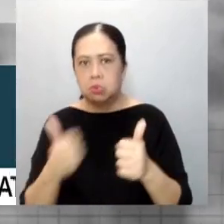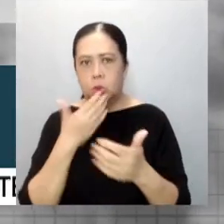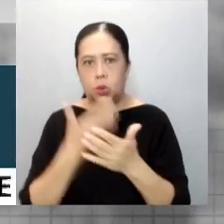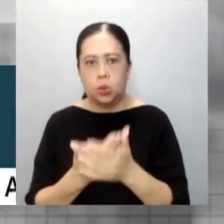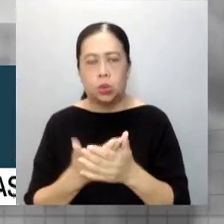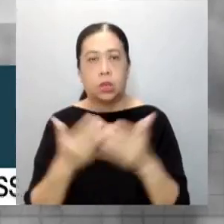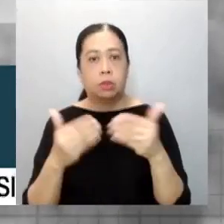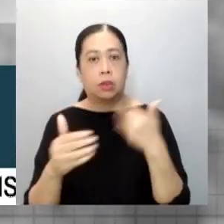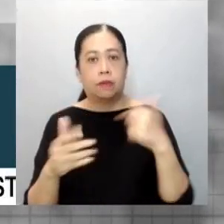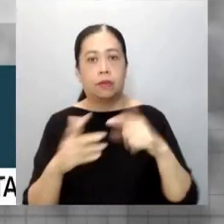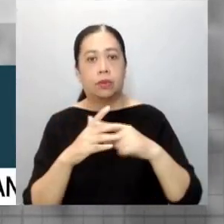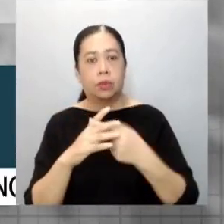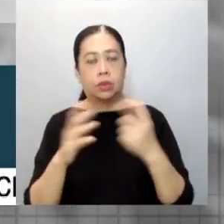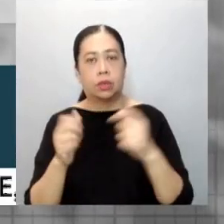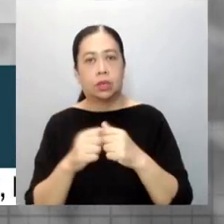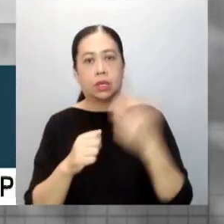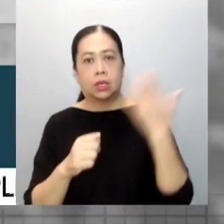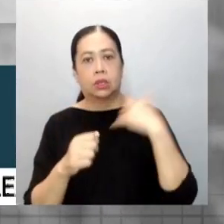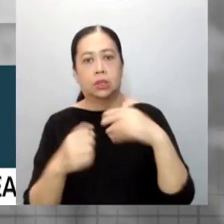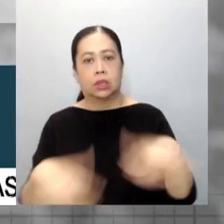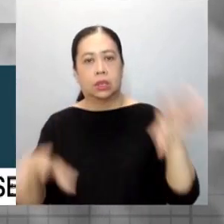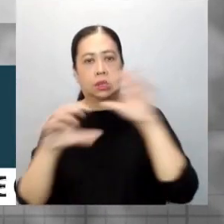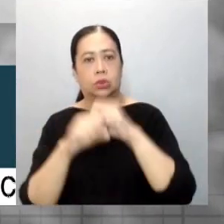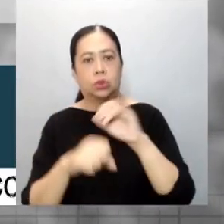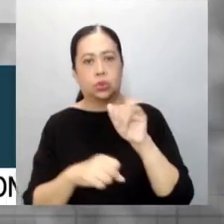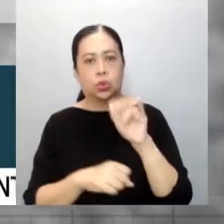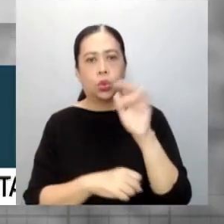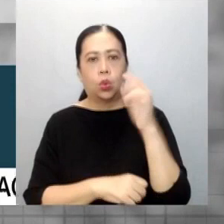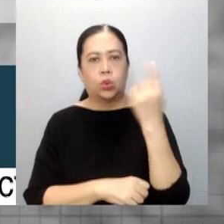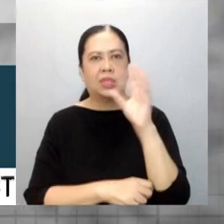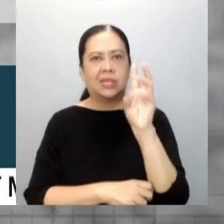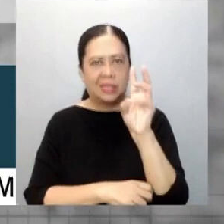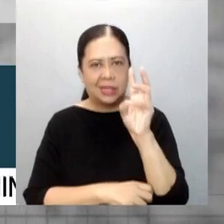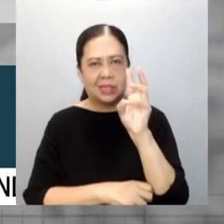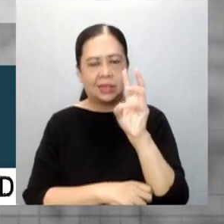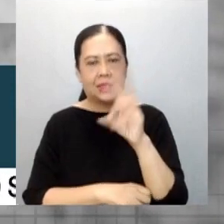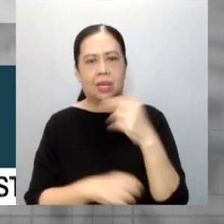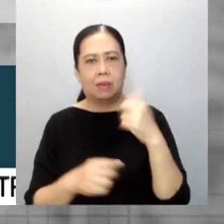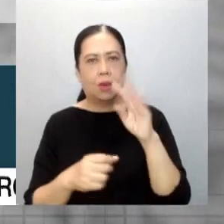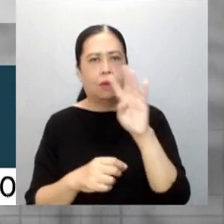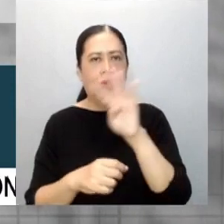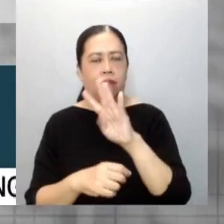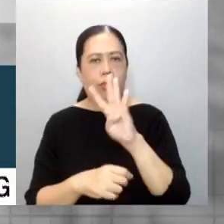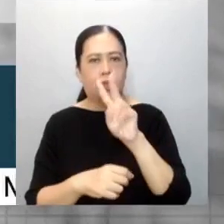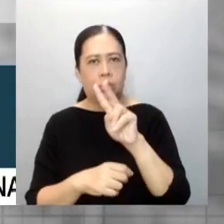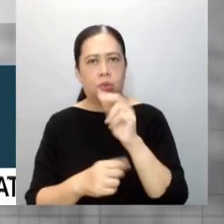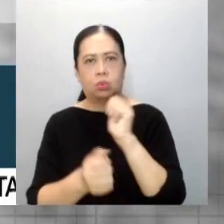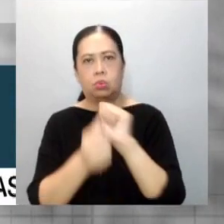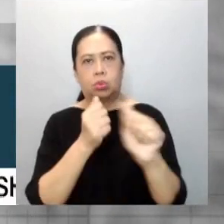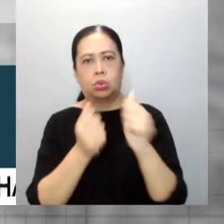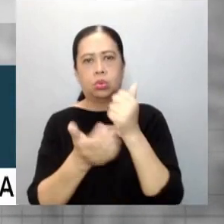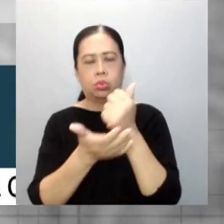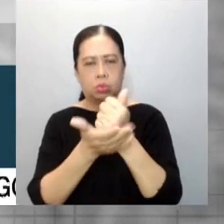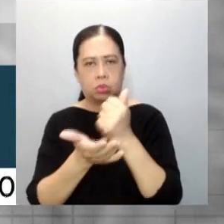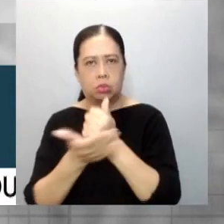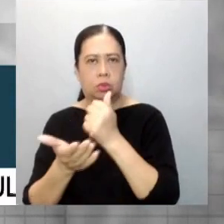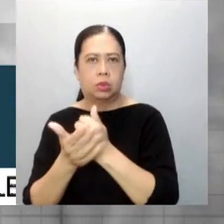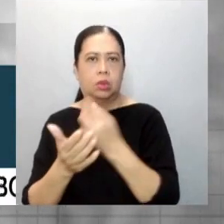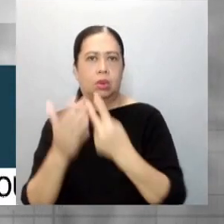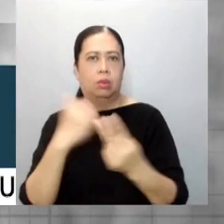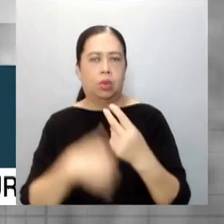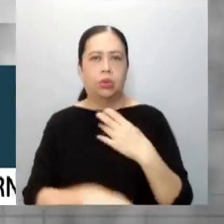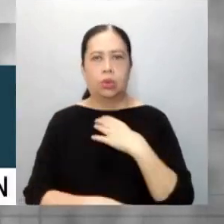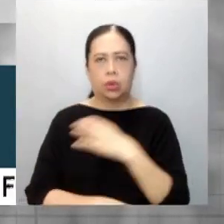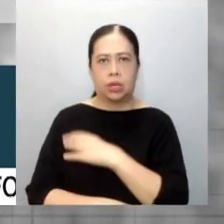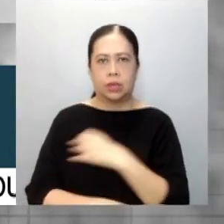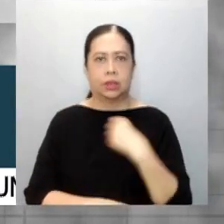first regular session last June, only six out of the then 42 priority bills got the nod of the country's bicameral legislature. The Senate